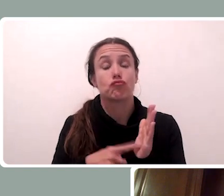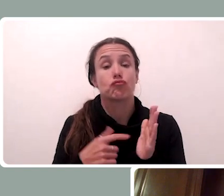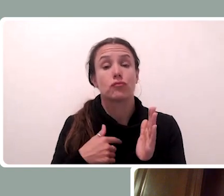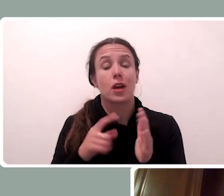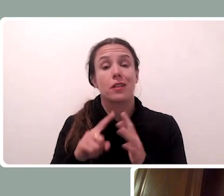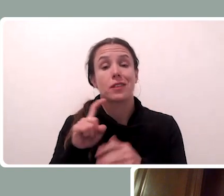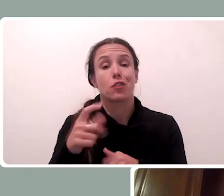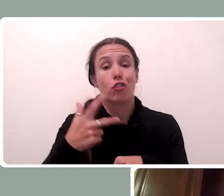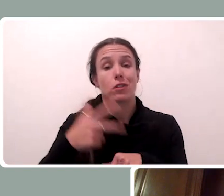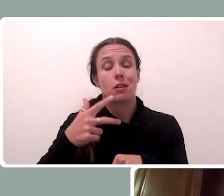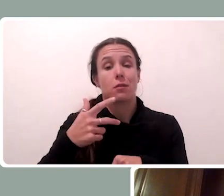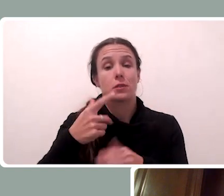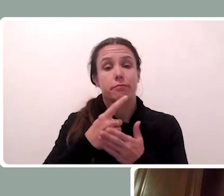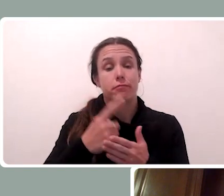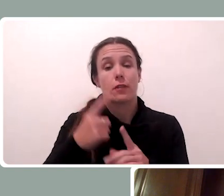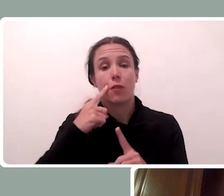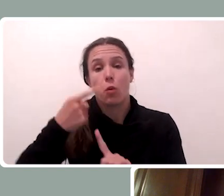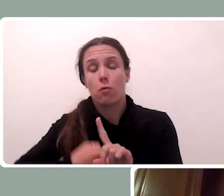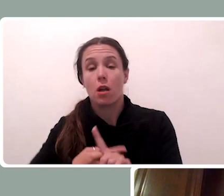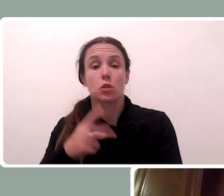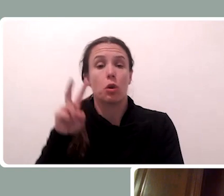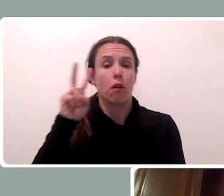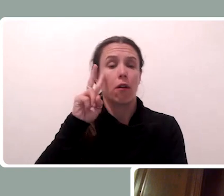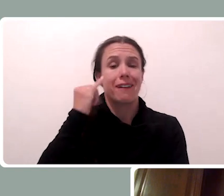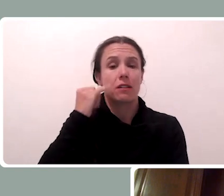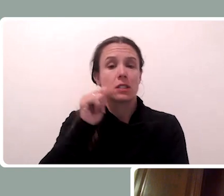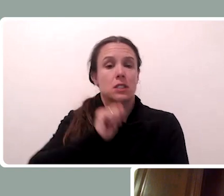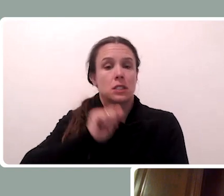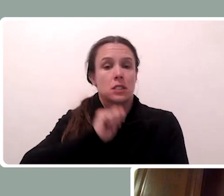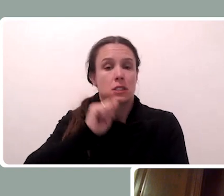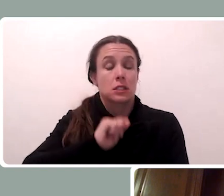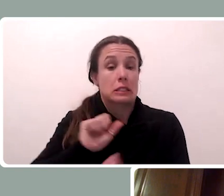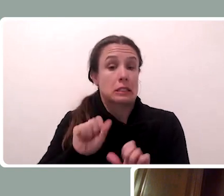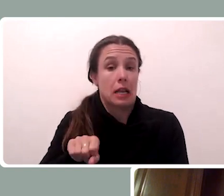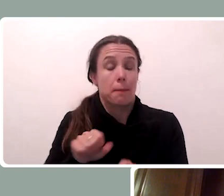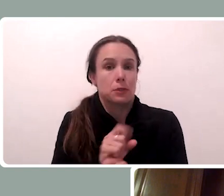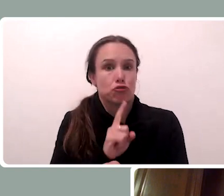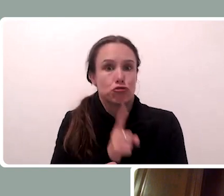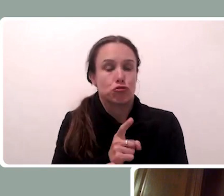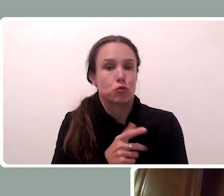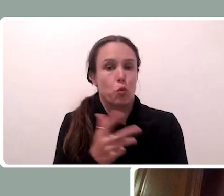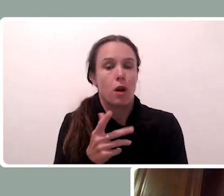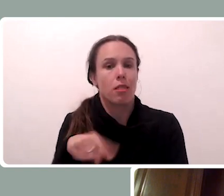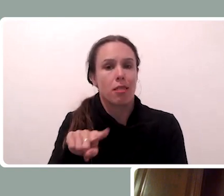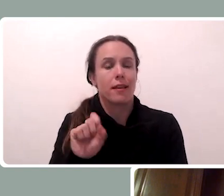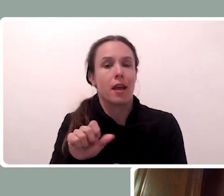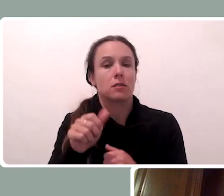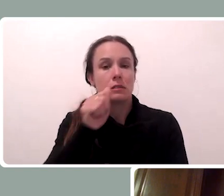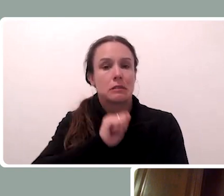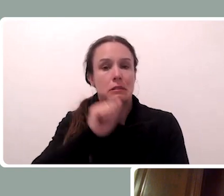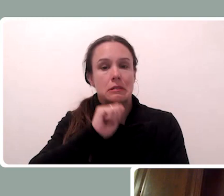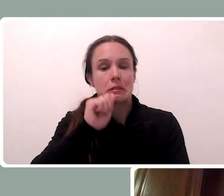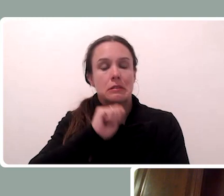for a month to assess their tolerability and make sure that they tolerate their